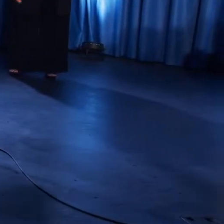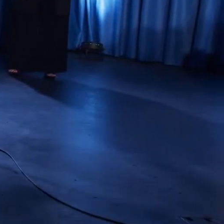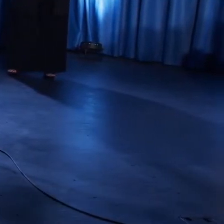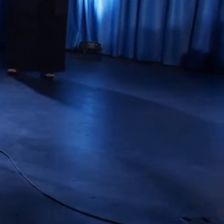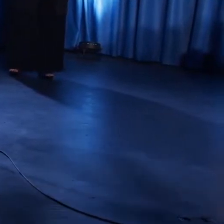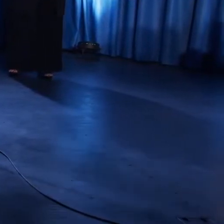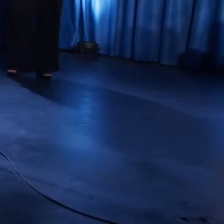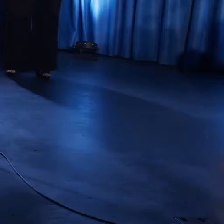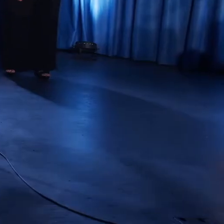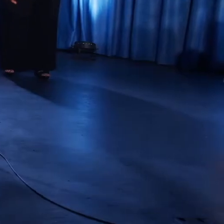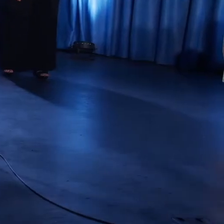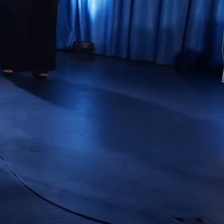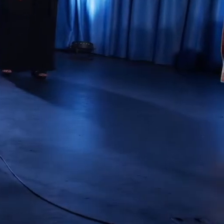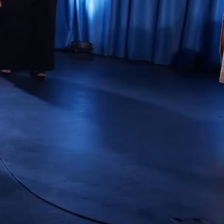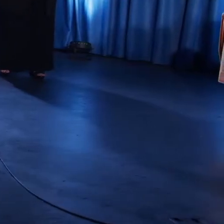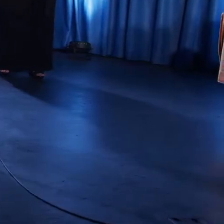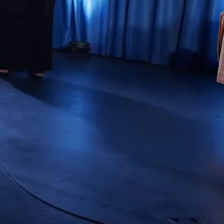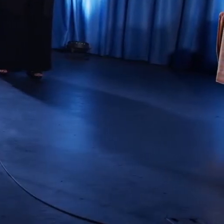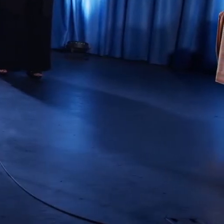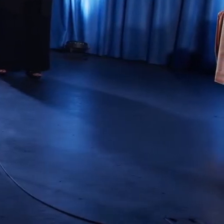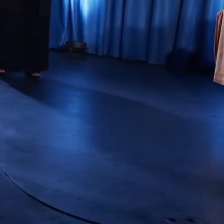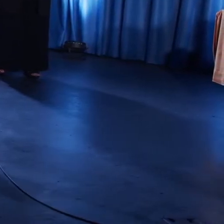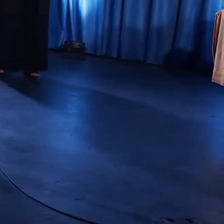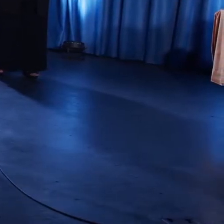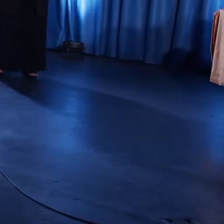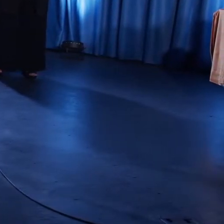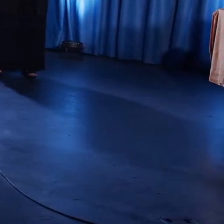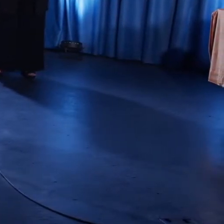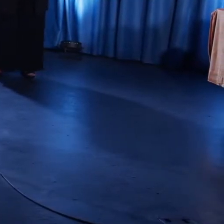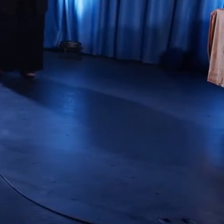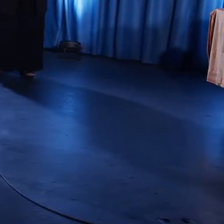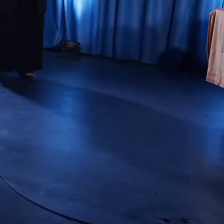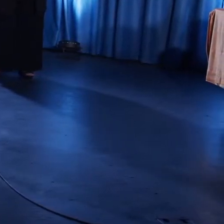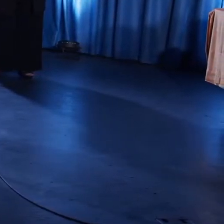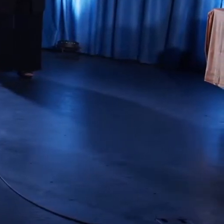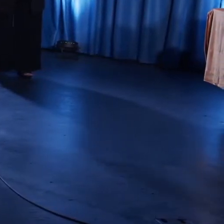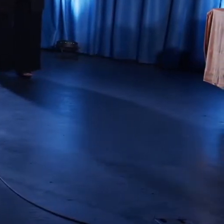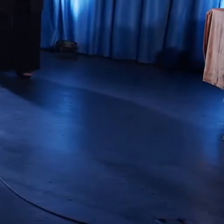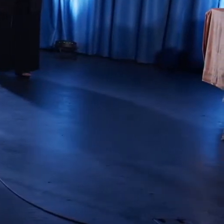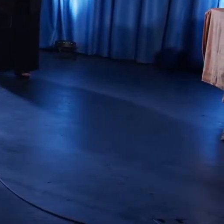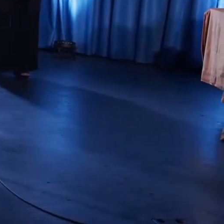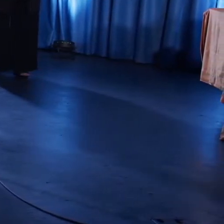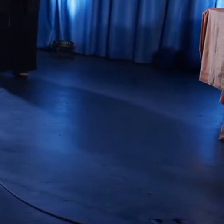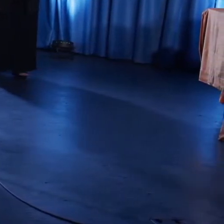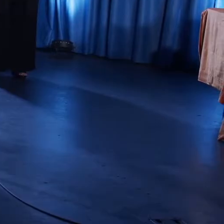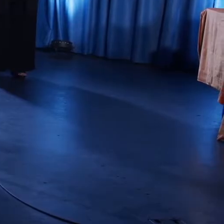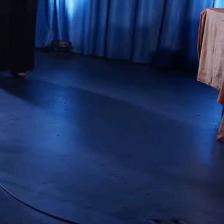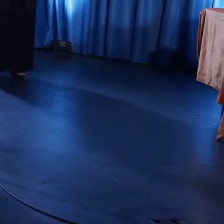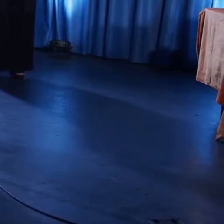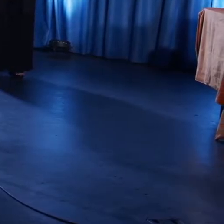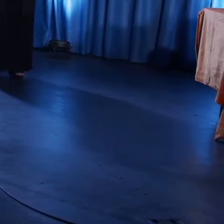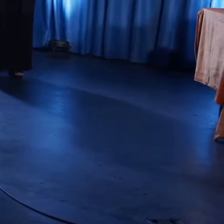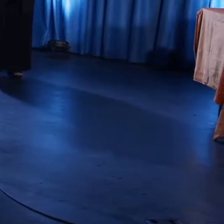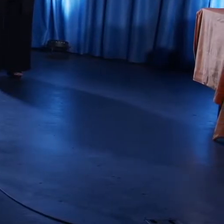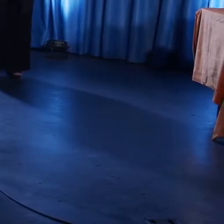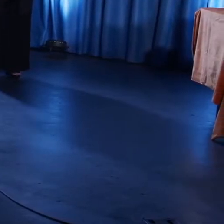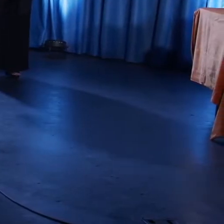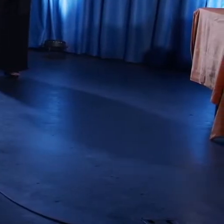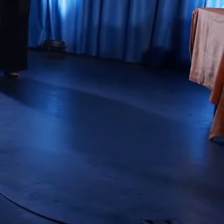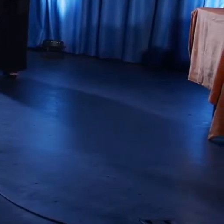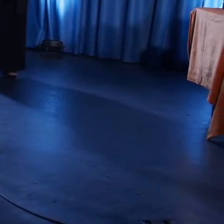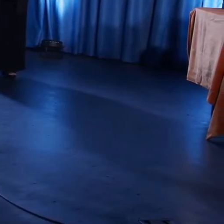in Lucky You Lounge, virtually, coming to your screens. And I'm here with our ASL interpreter, Jamie